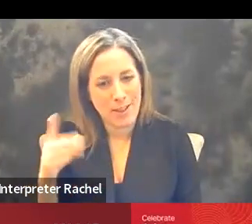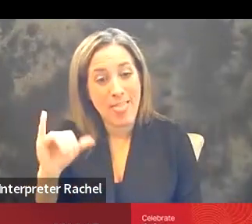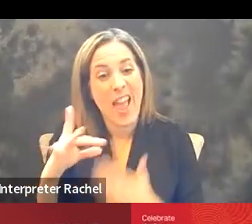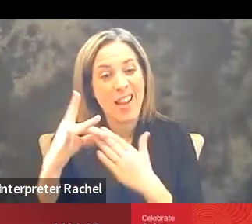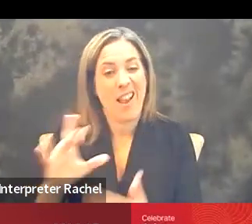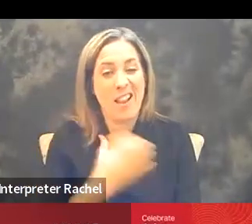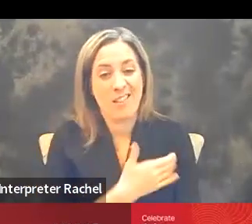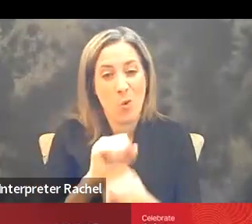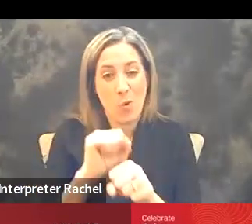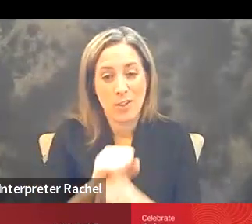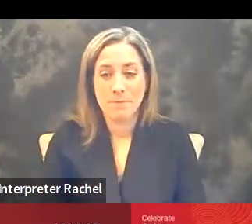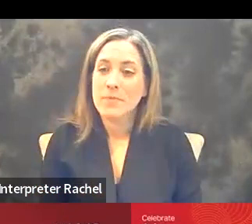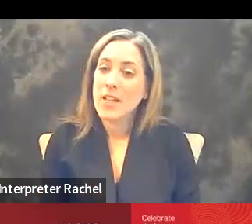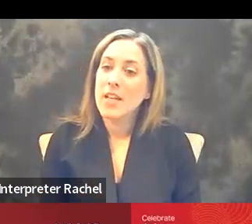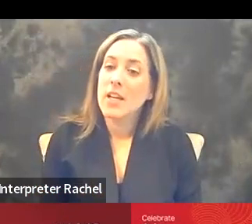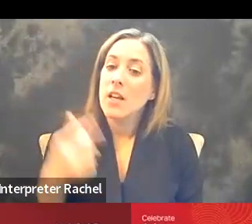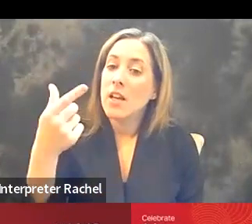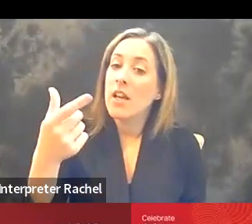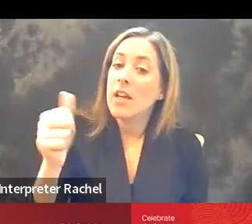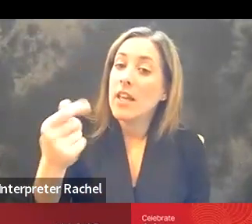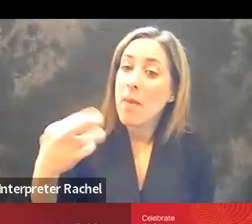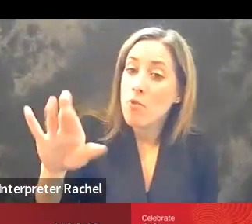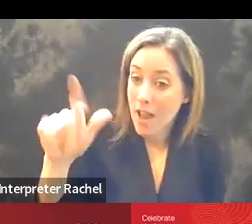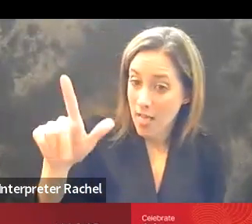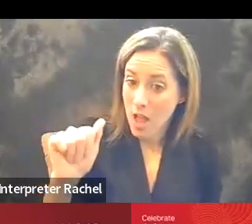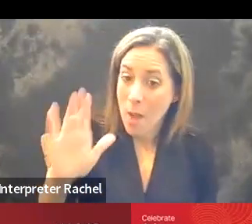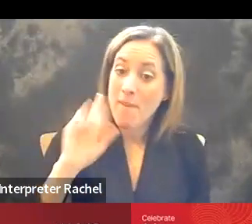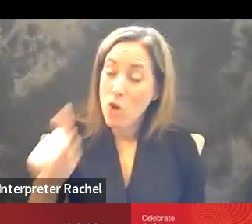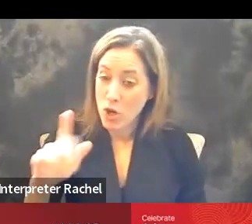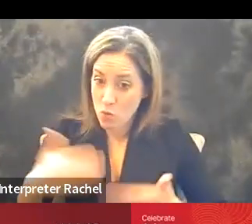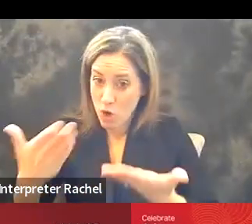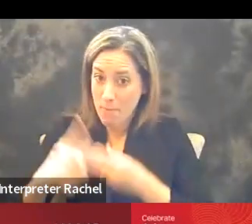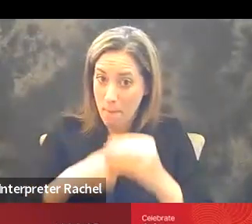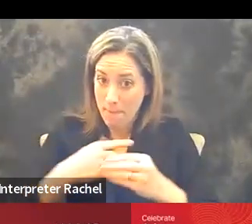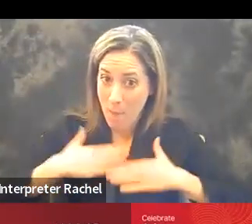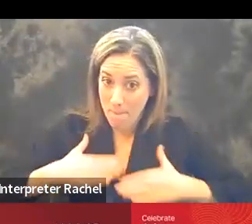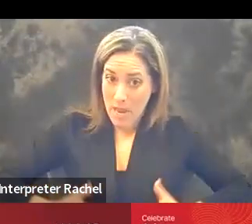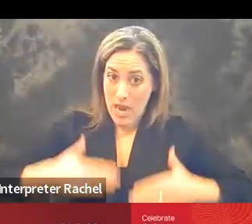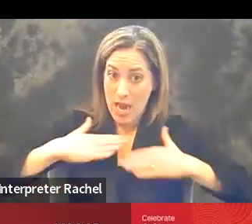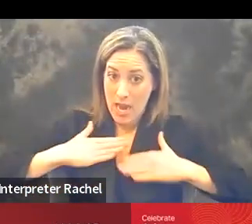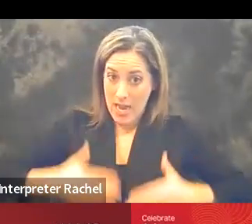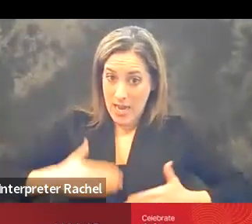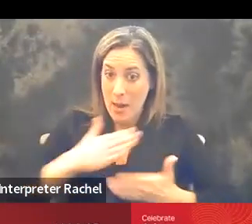work. Dave, earlier you brought up anatomy and how some